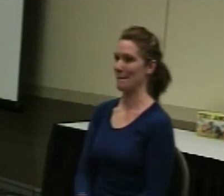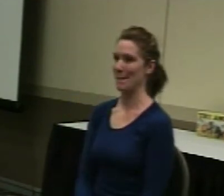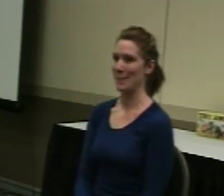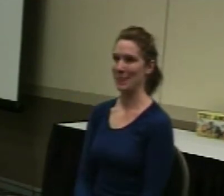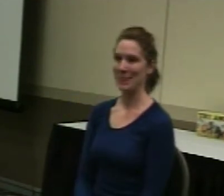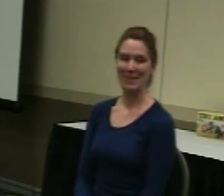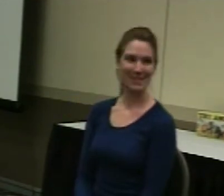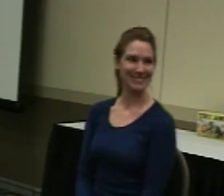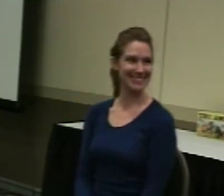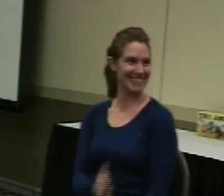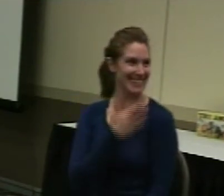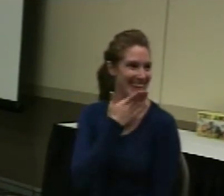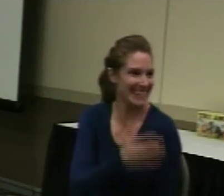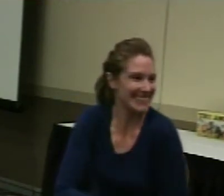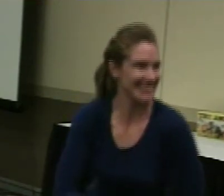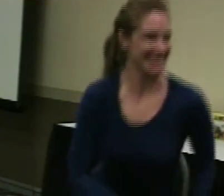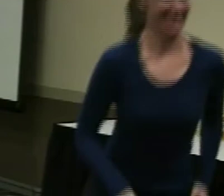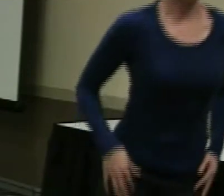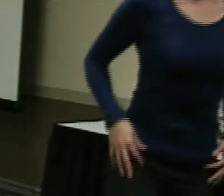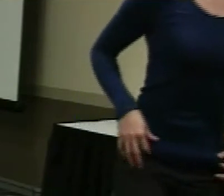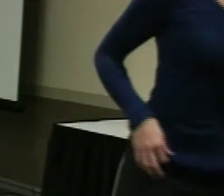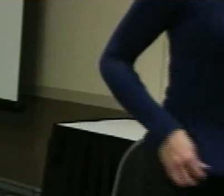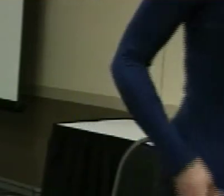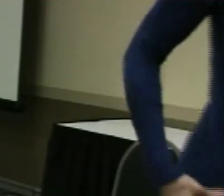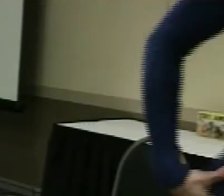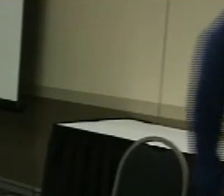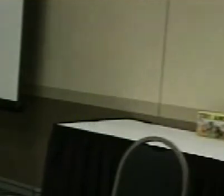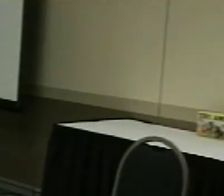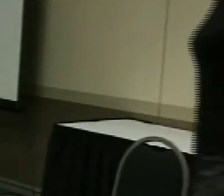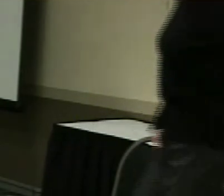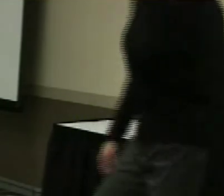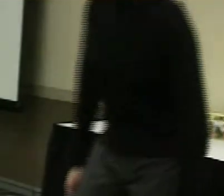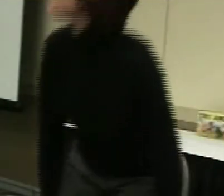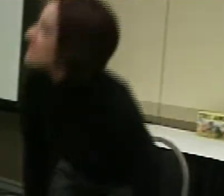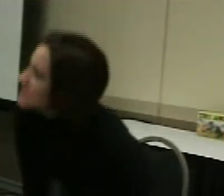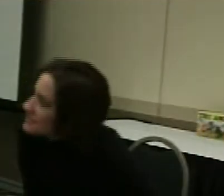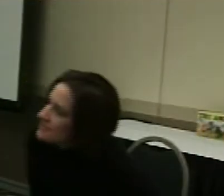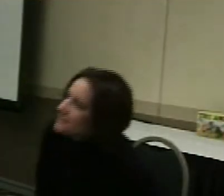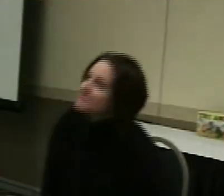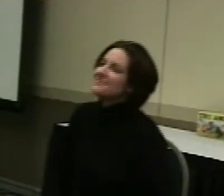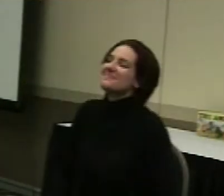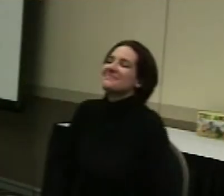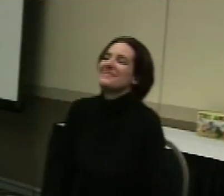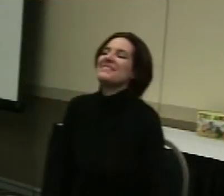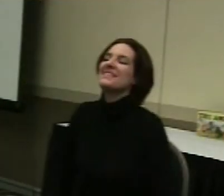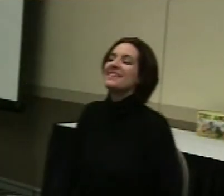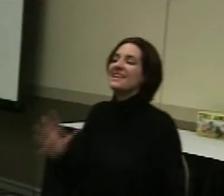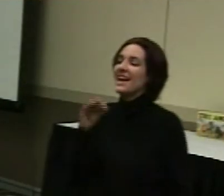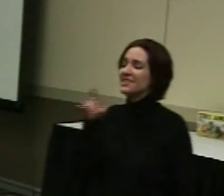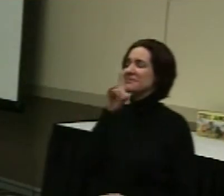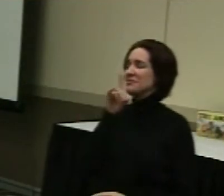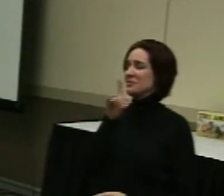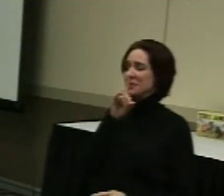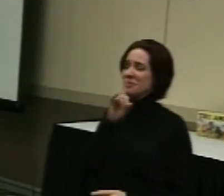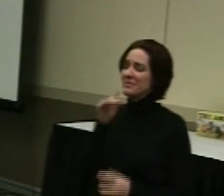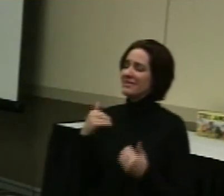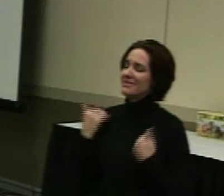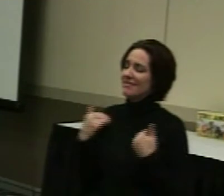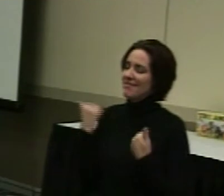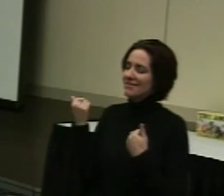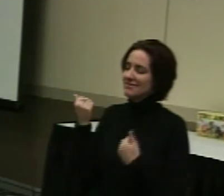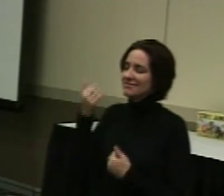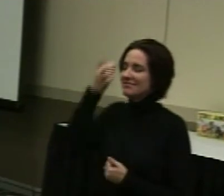Isn't that amazing? And ever so young, these things are going on.